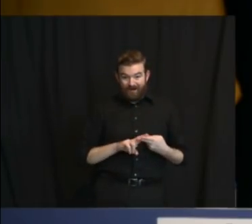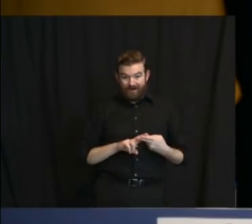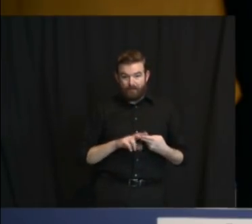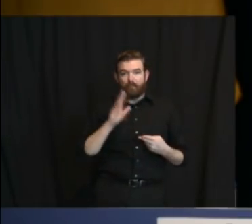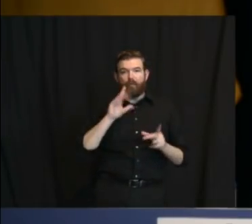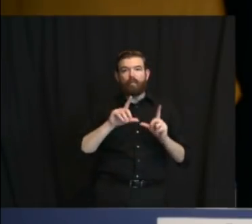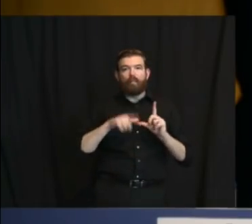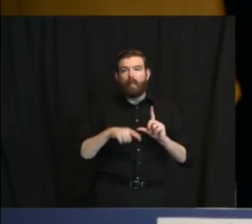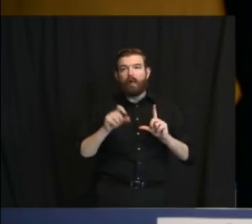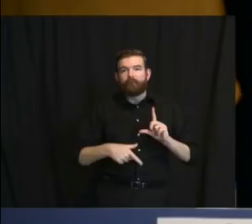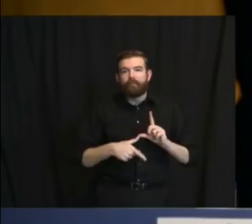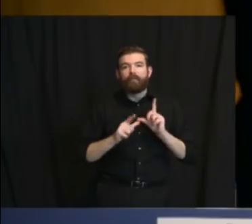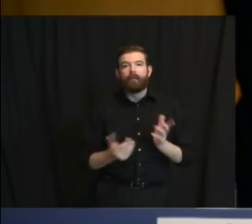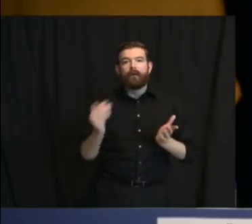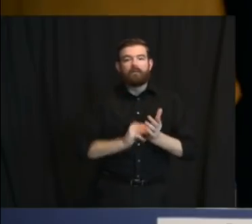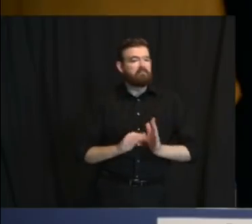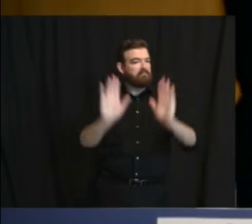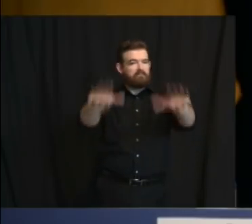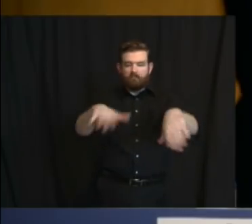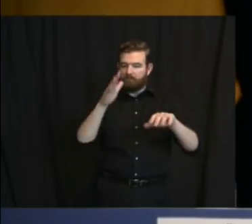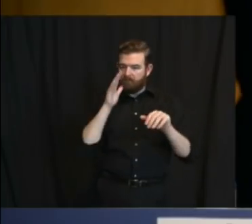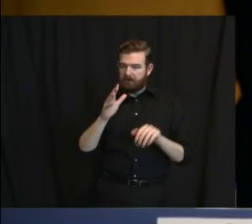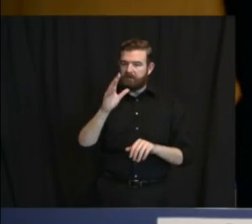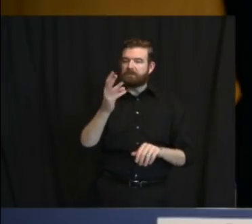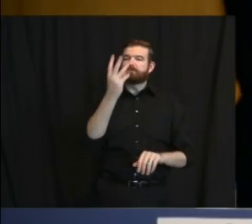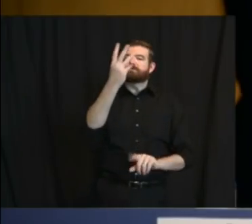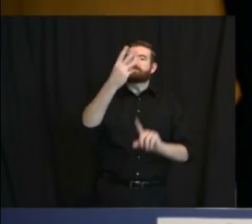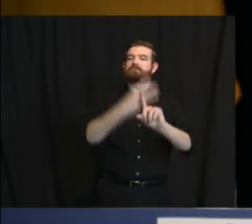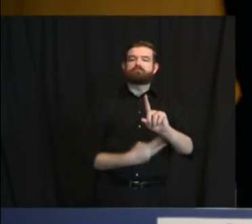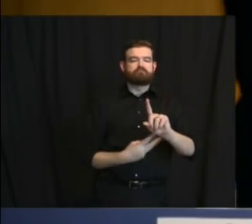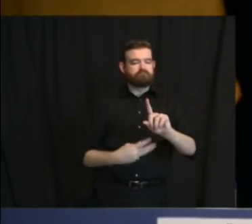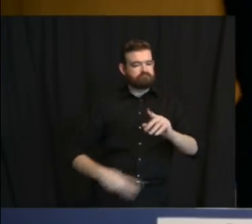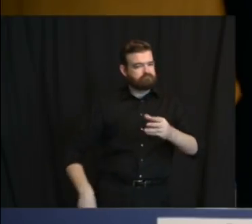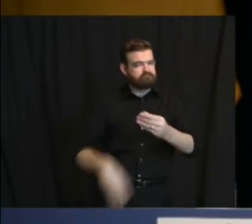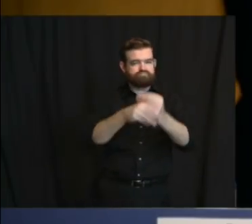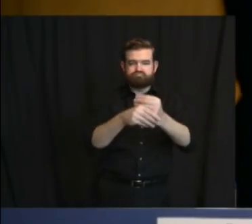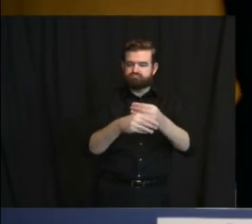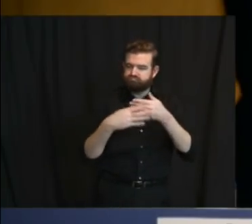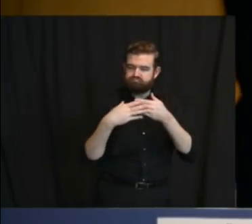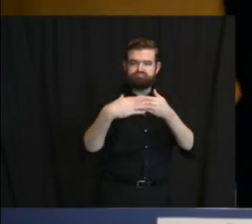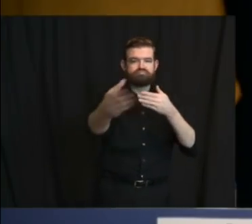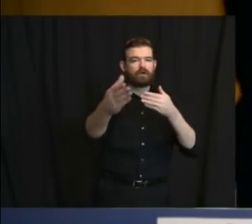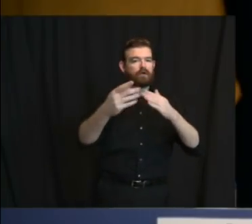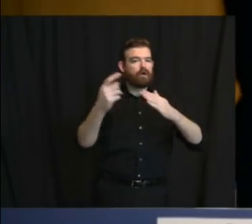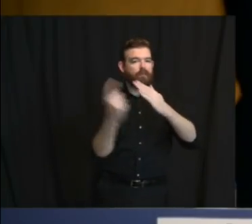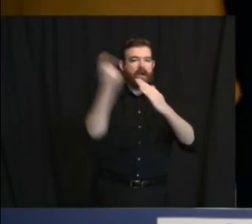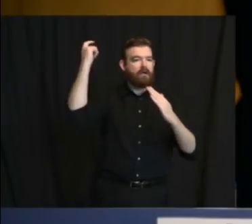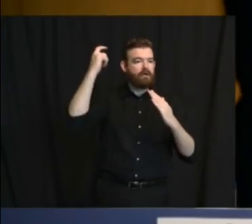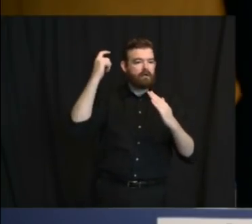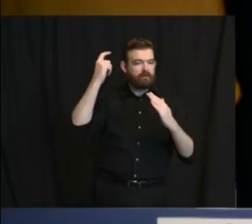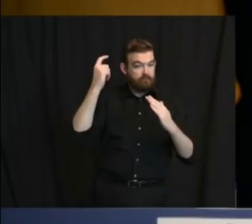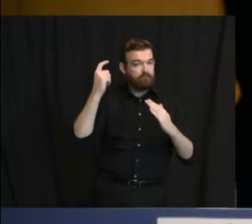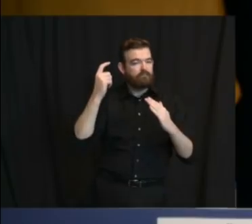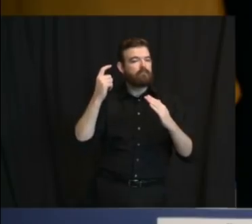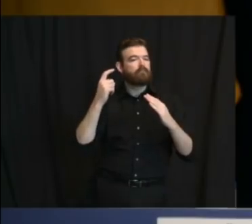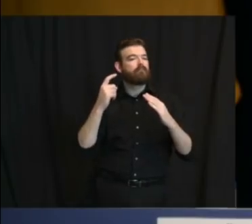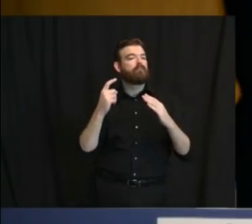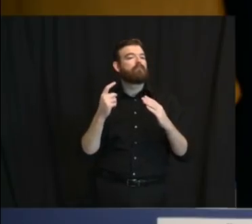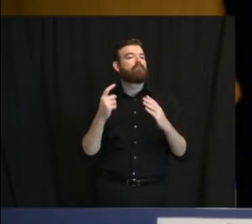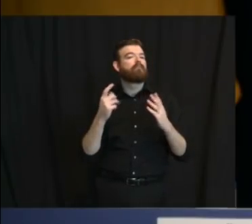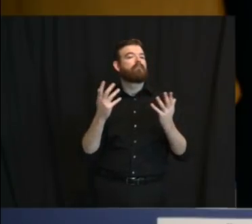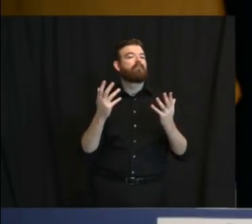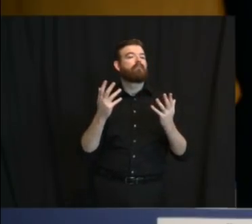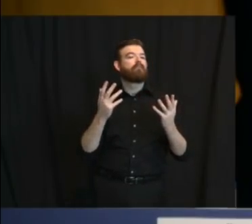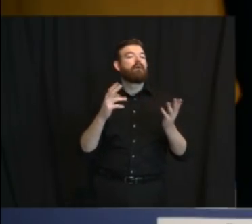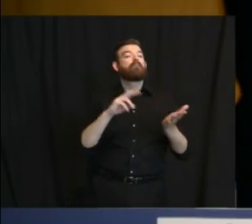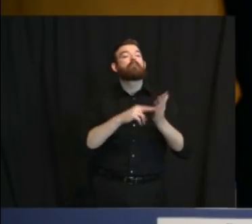renewal. They are also making it easier to apply for SNAP during this emergency by